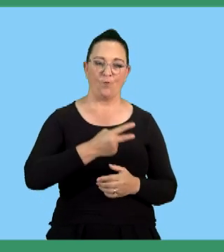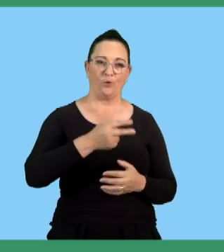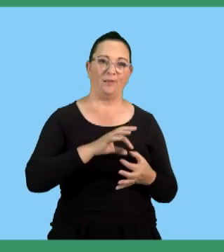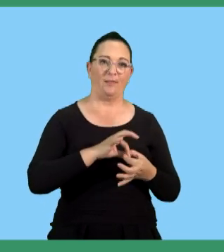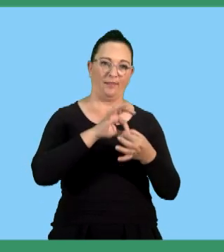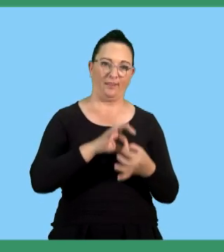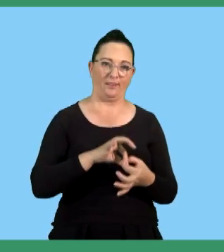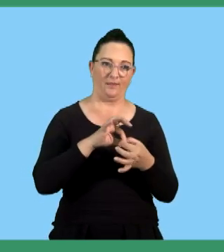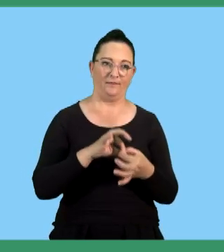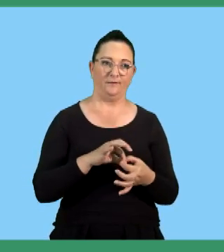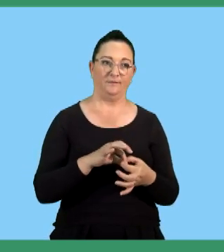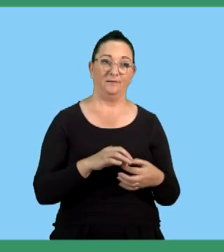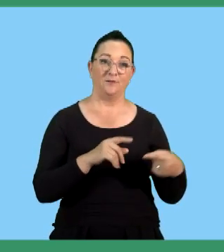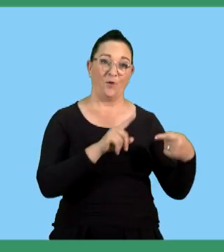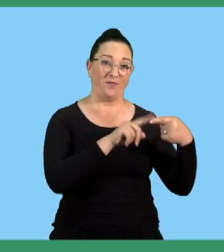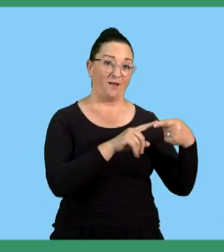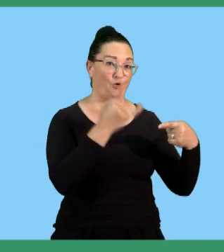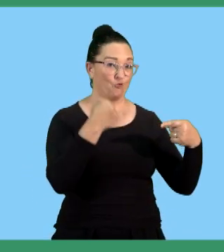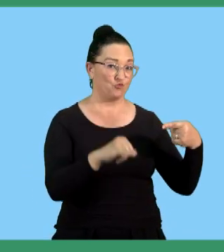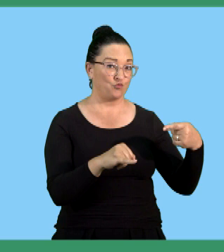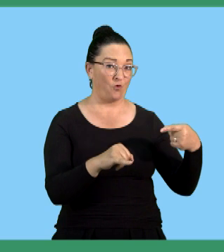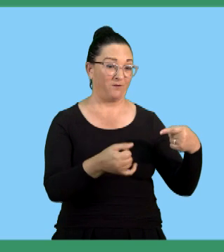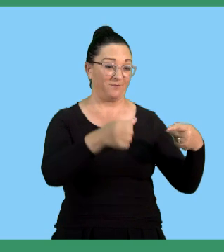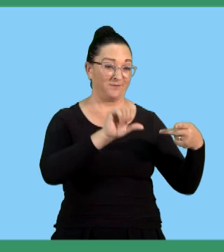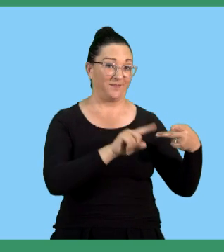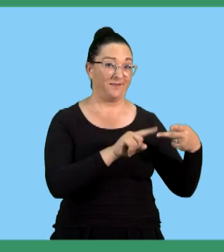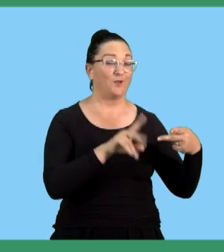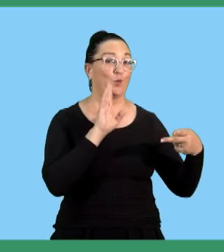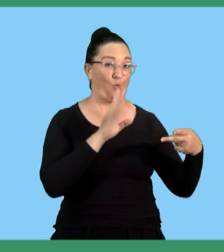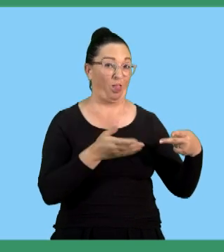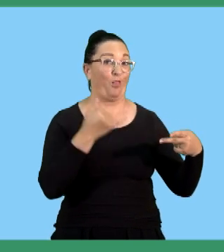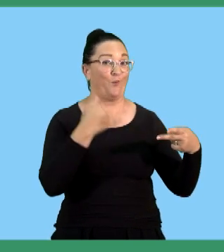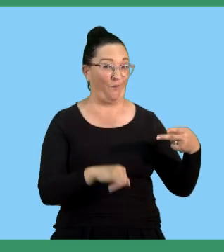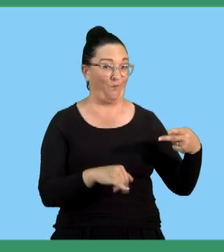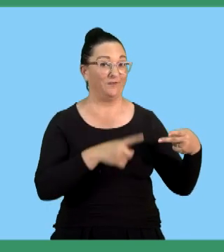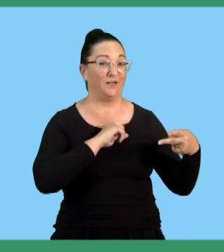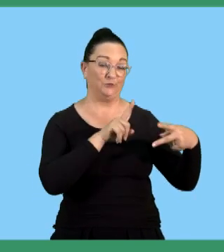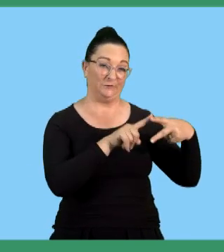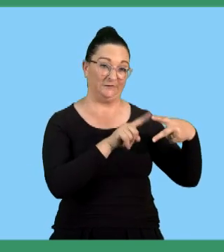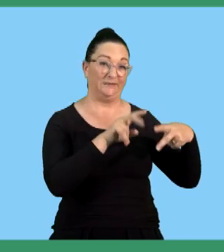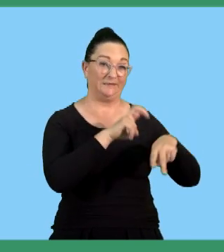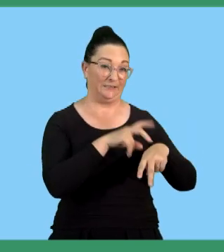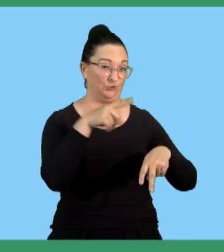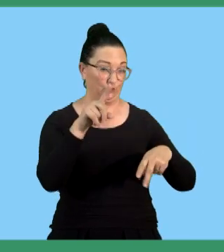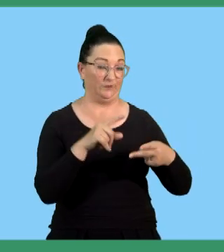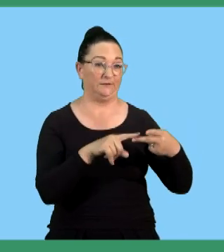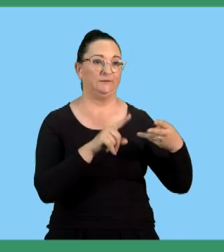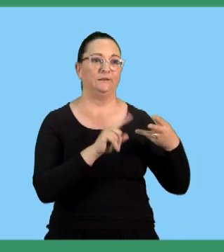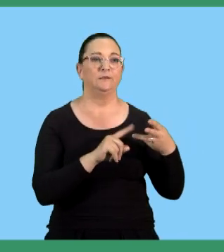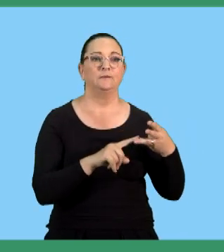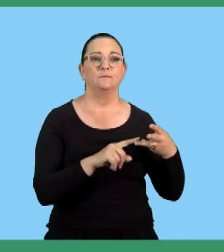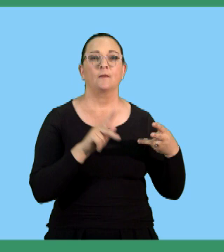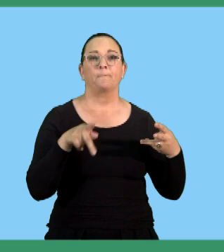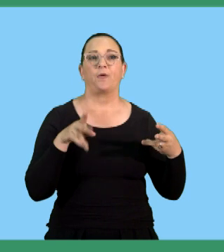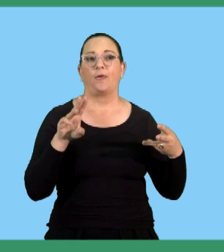if the identification here is incorrect, definitely the next question is going to be incorrect. Advise